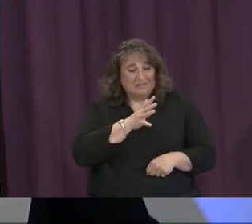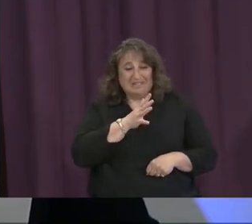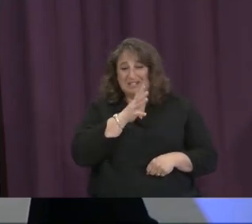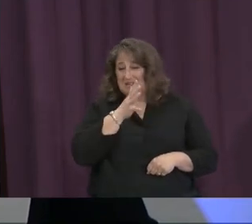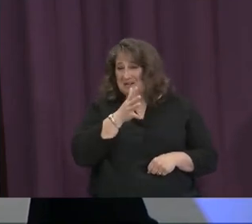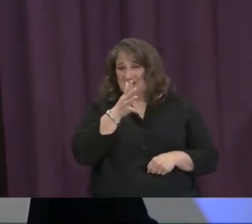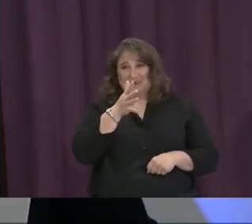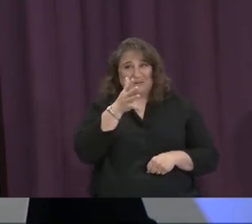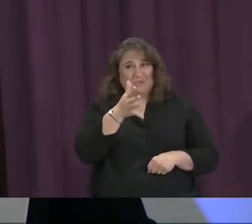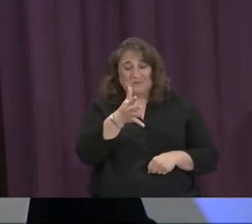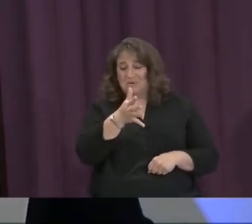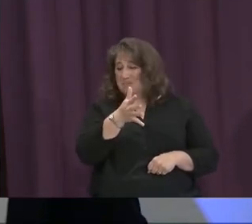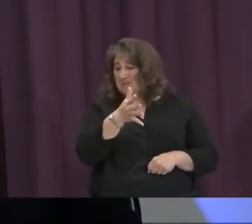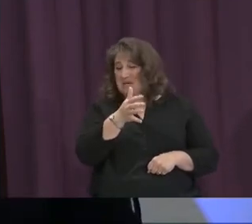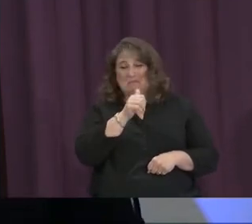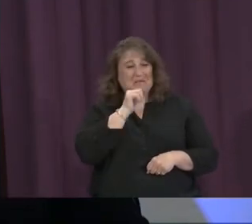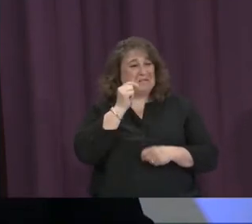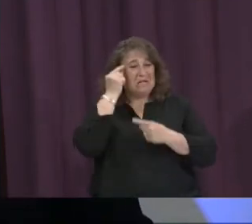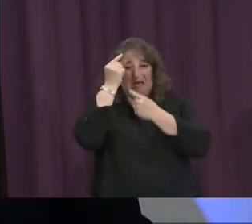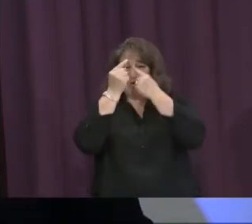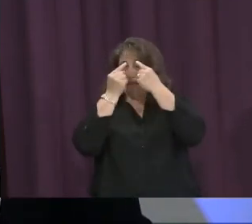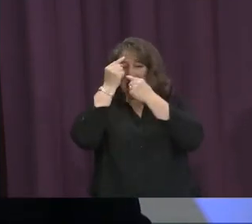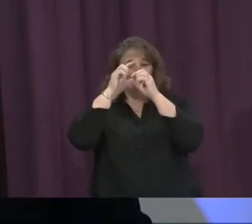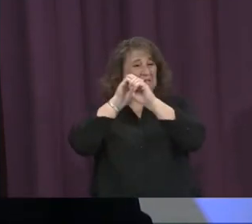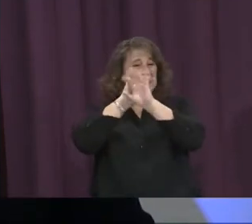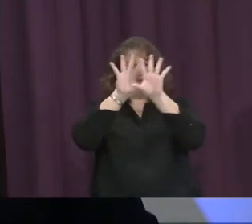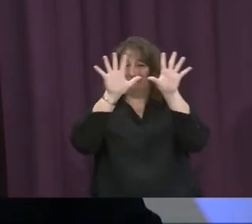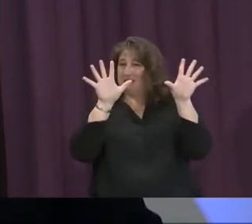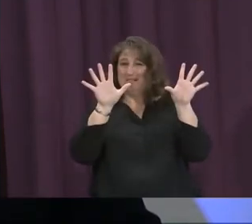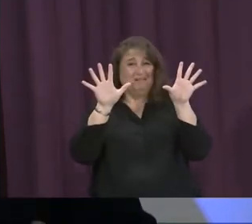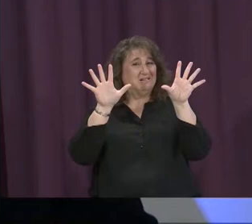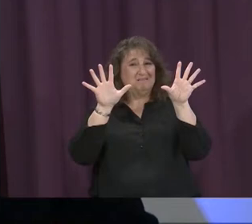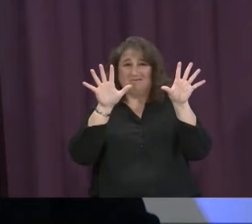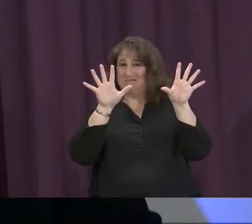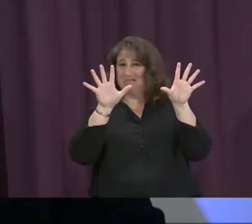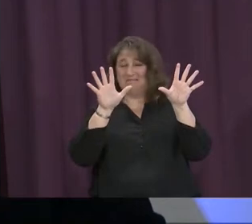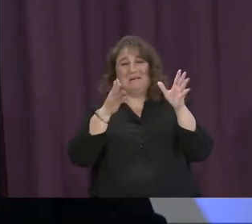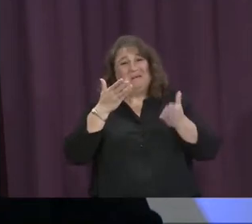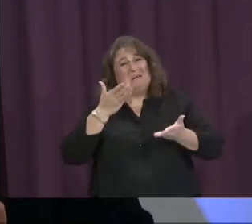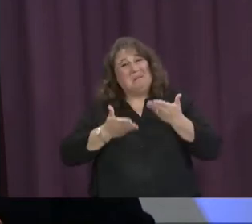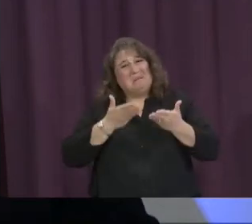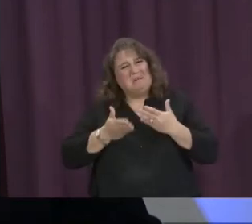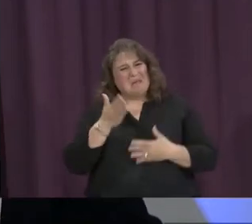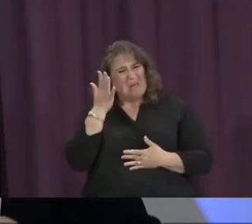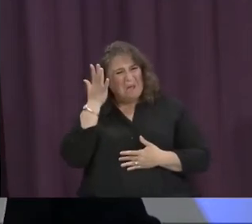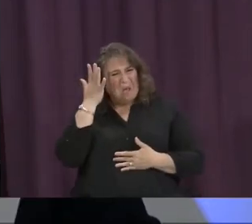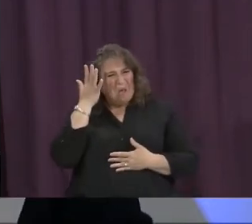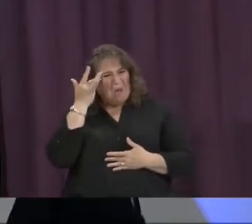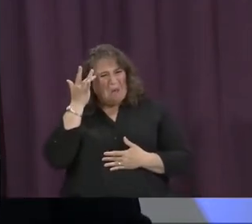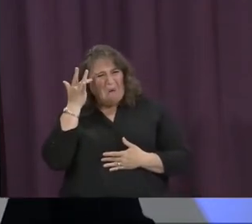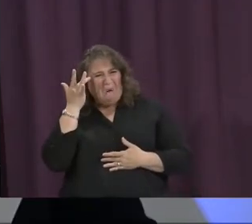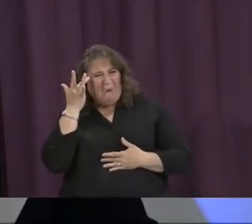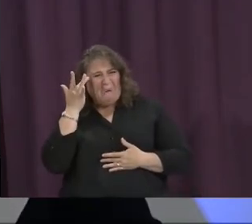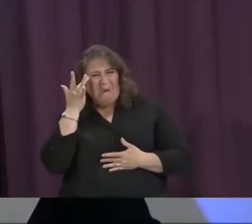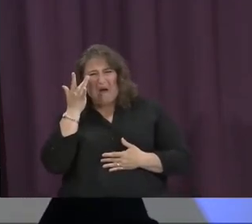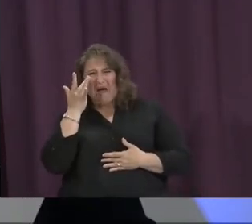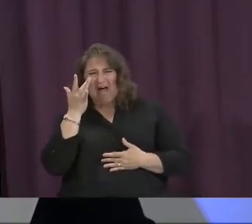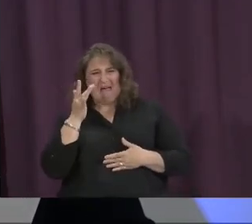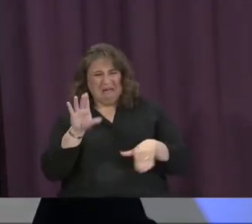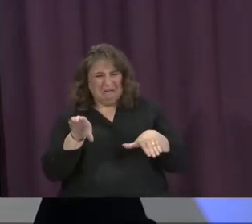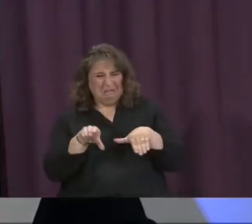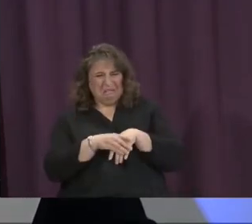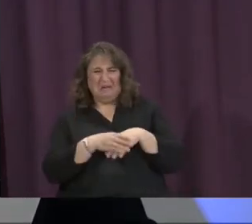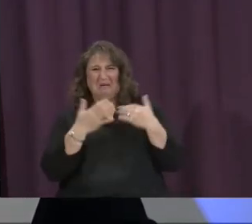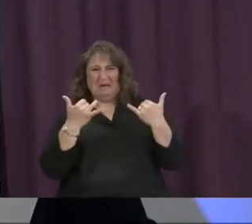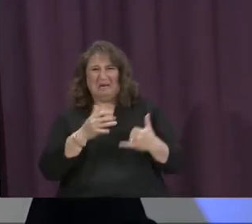they're not really thinking straight, right? Uh Maybe, maybe, you know, why, why would you, you're all settled in your life and why